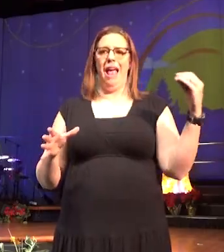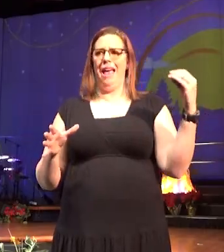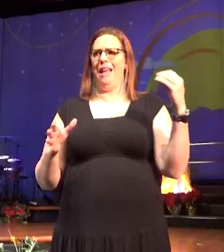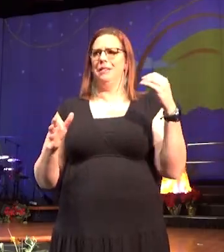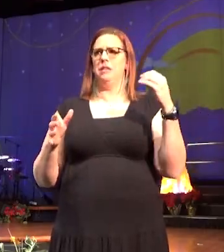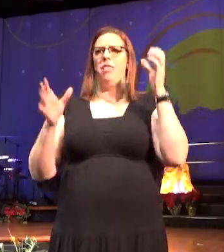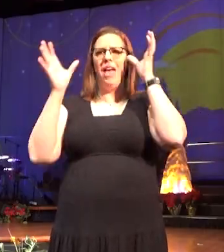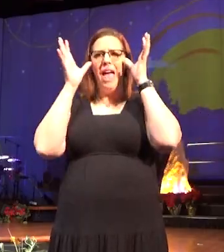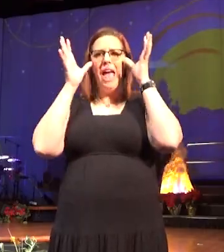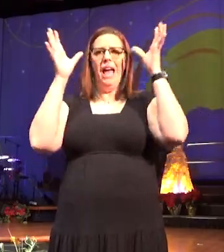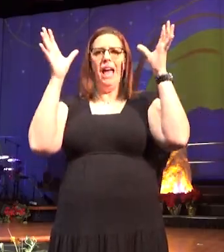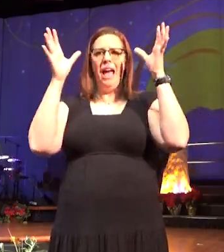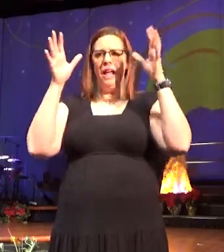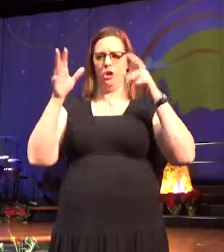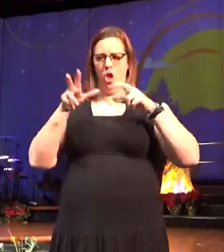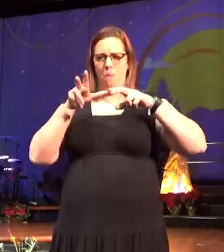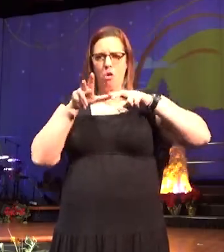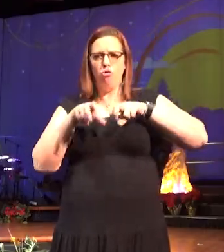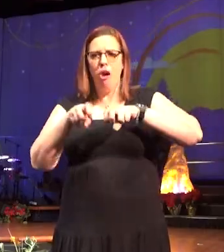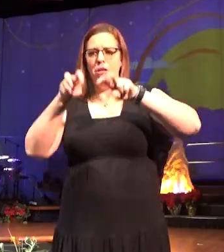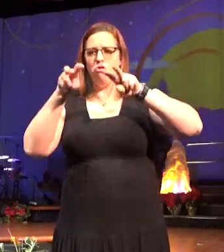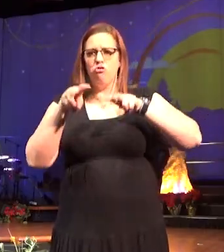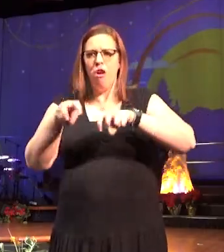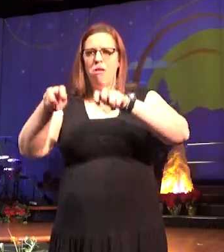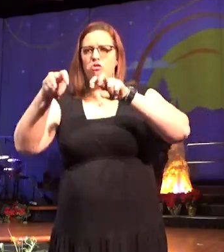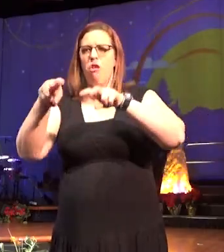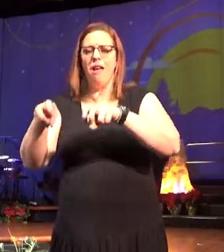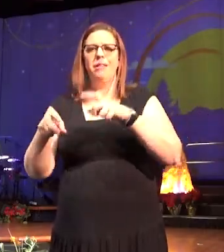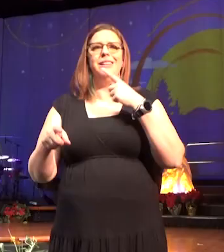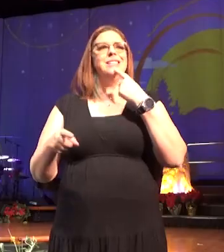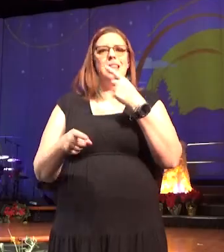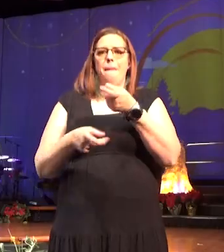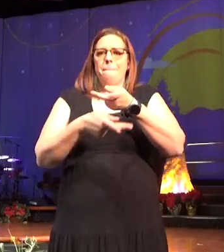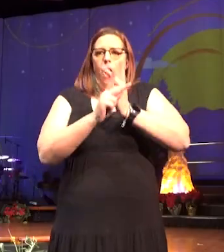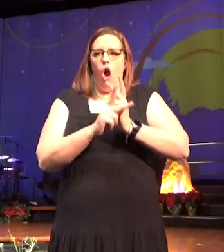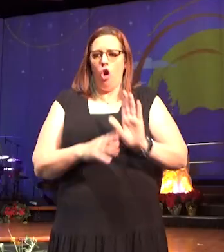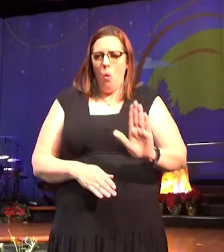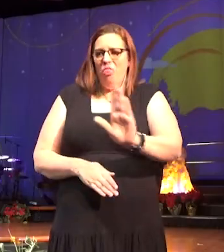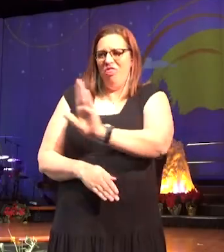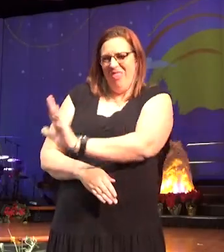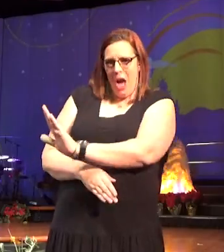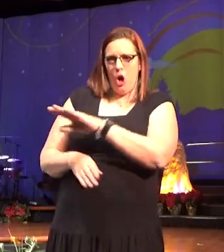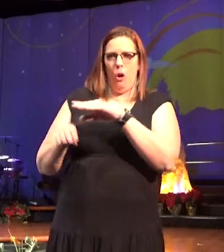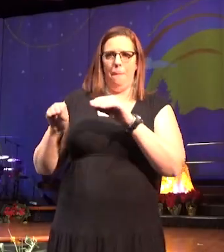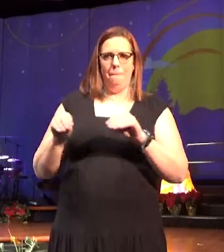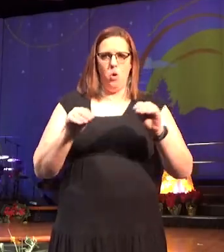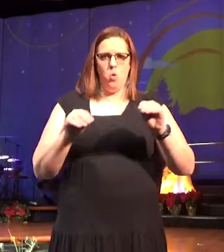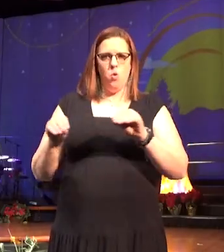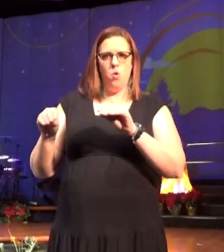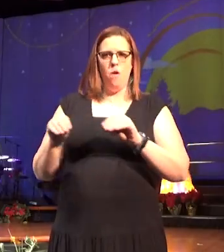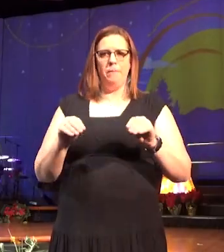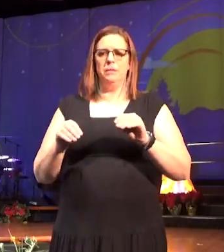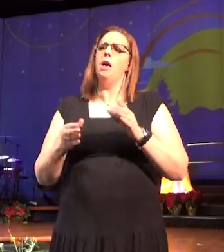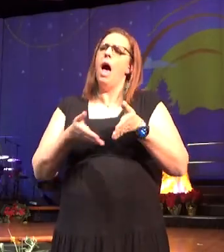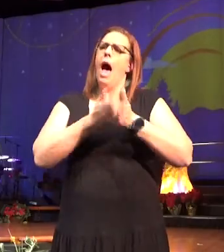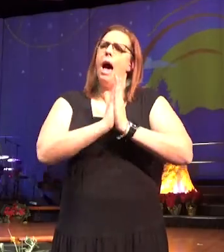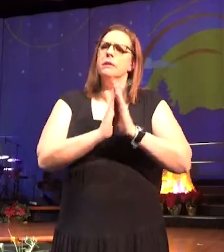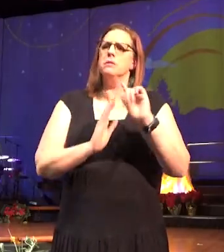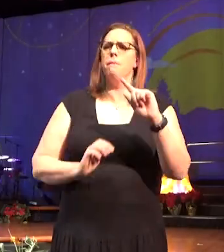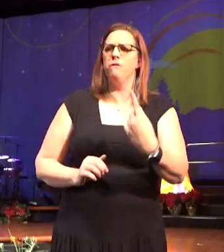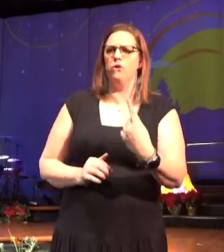run. He said, borrow their moves. He said, borrow their moves. Ask them